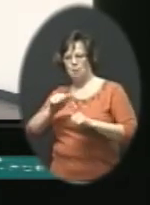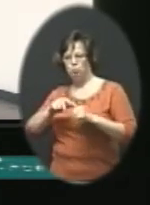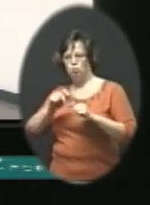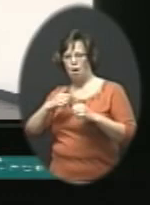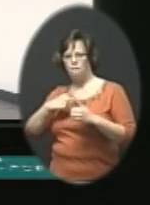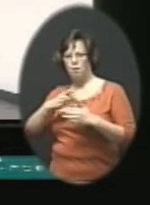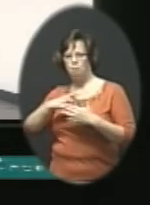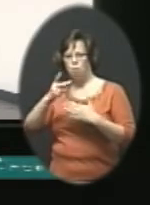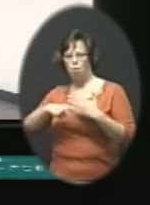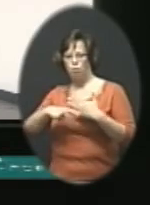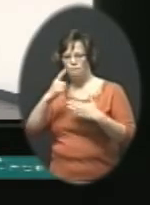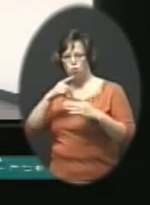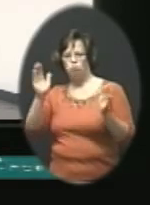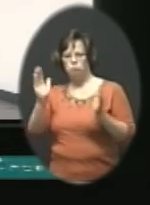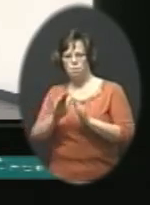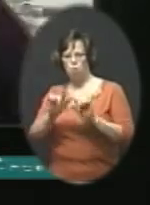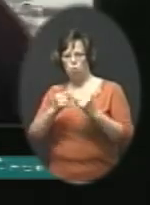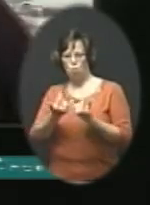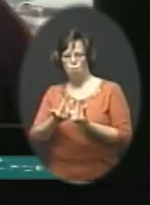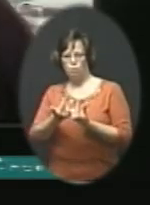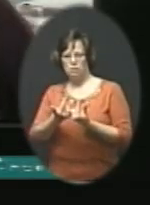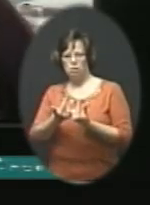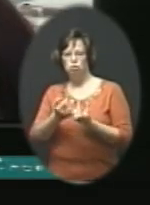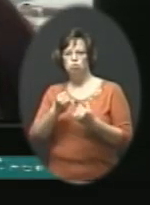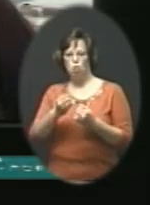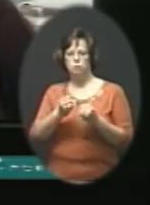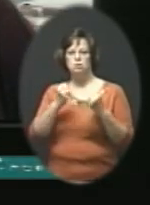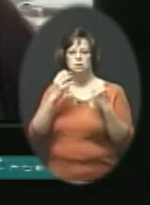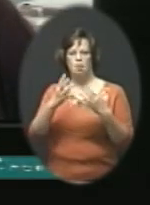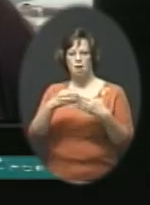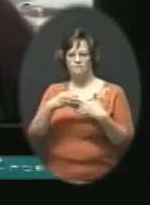programs as for smaller groups. So there's a lot